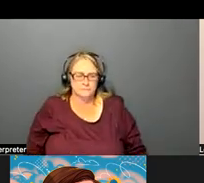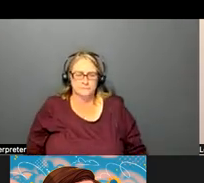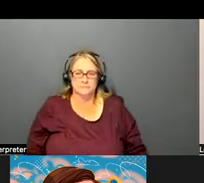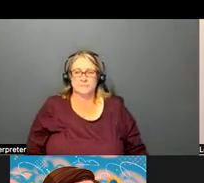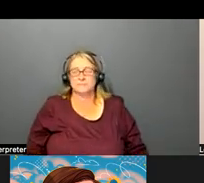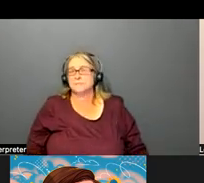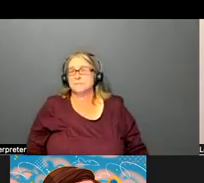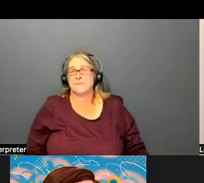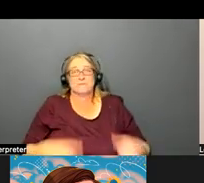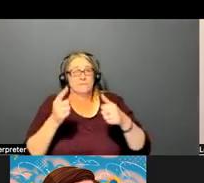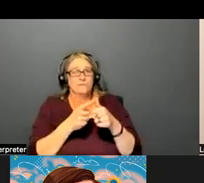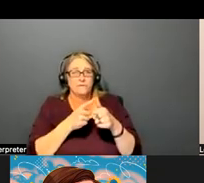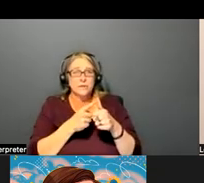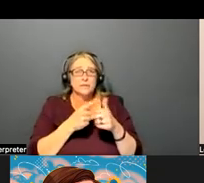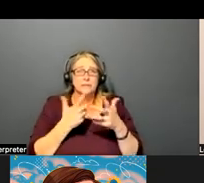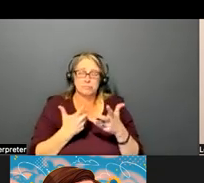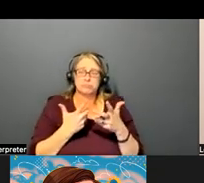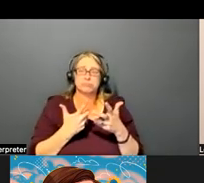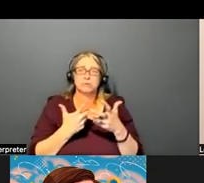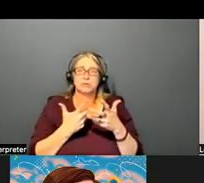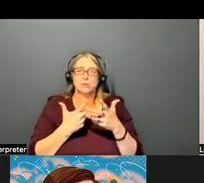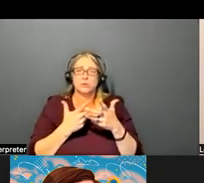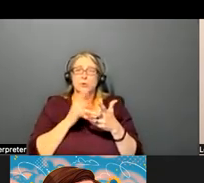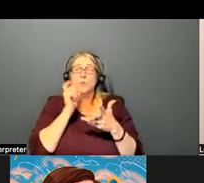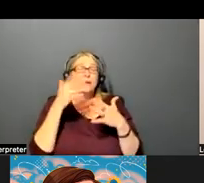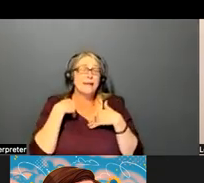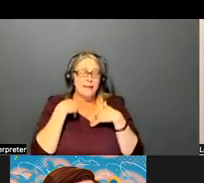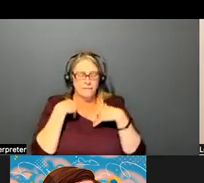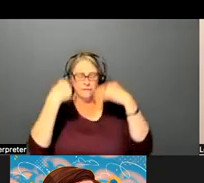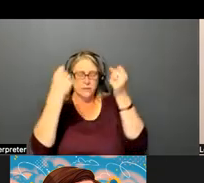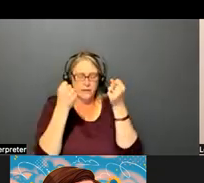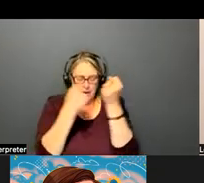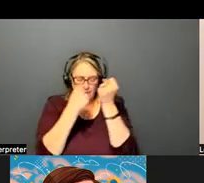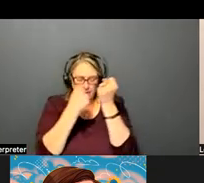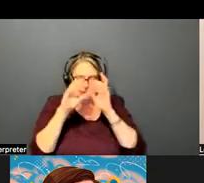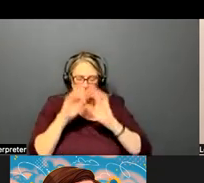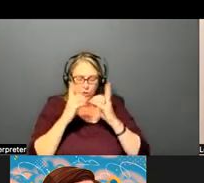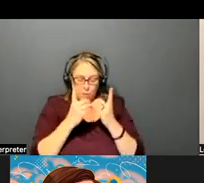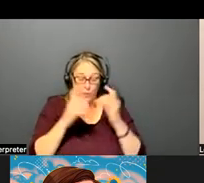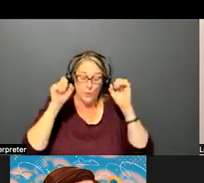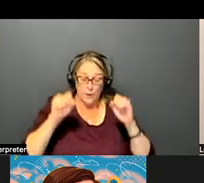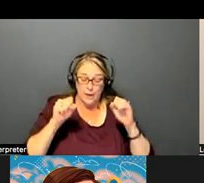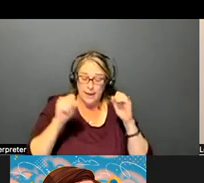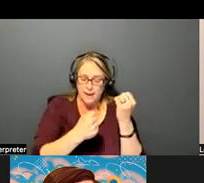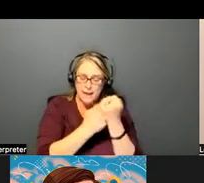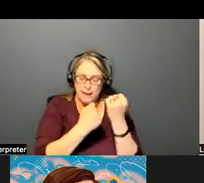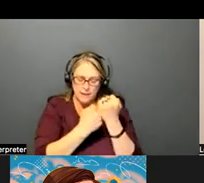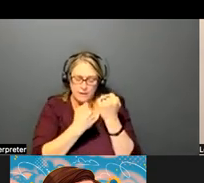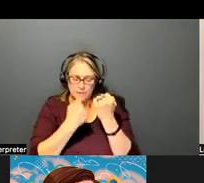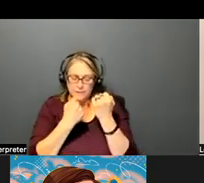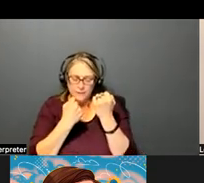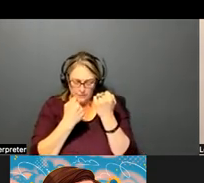I think we're in a position of privilege that we have an advocacy department and that we can do some of that advocacy work